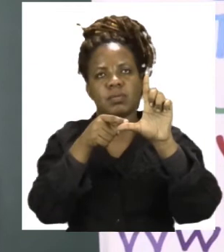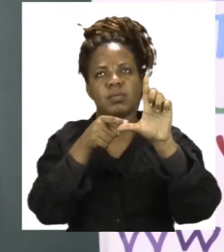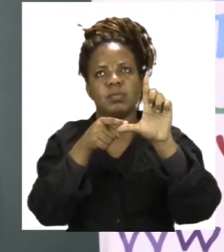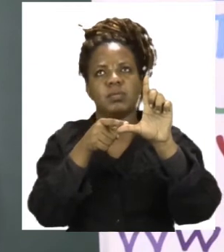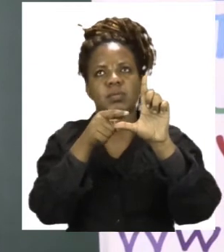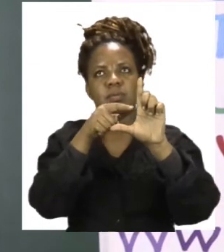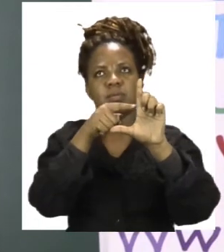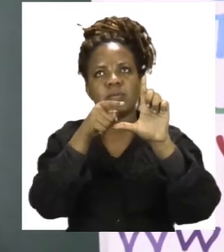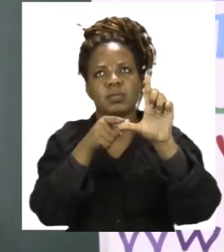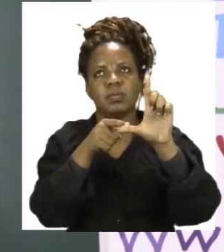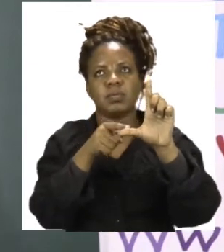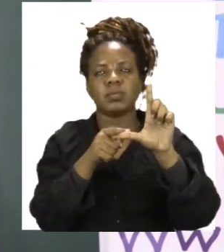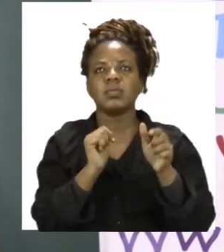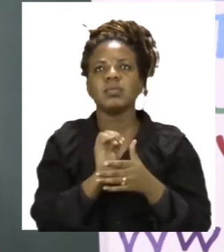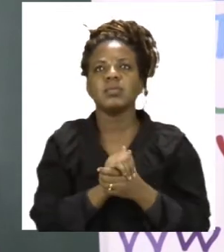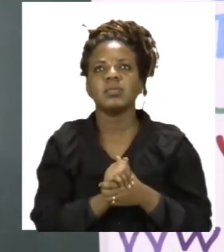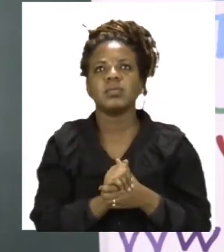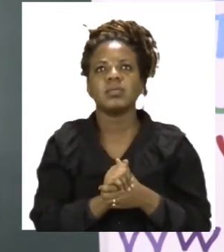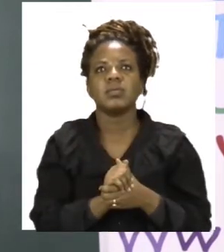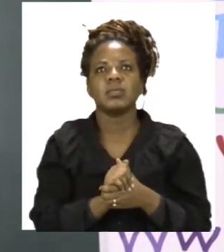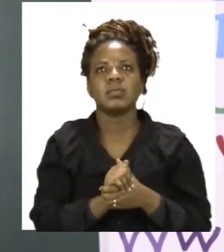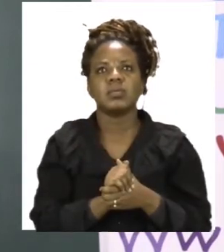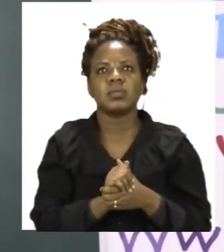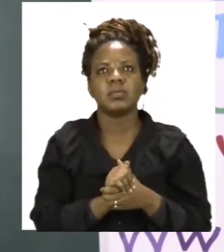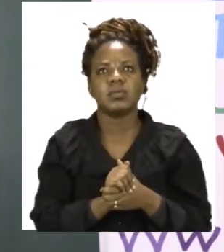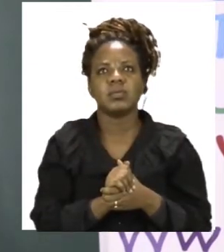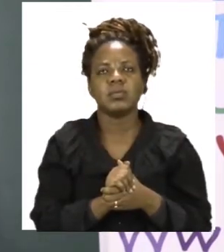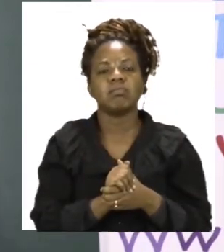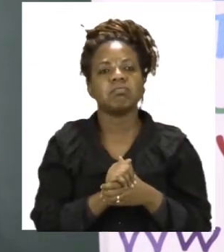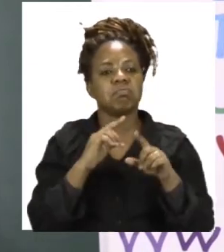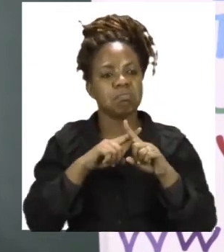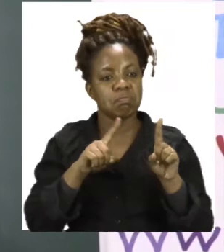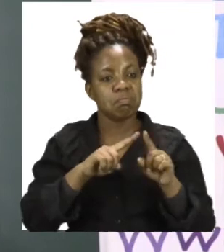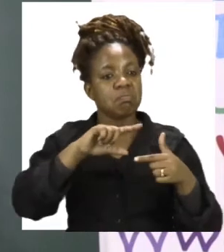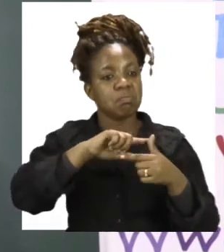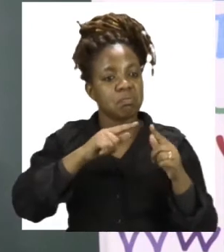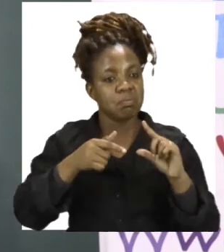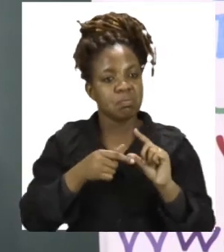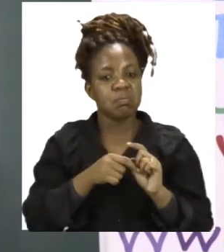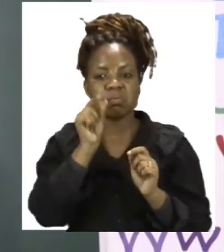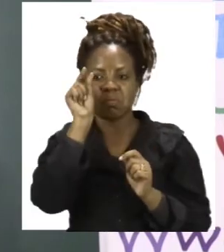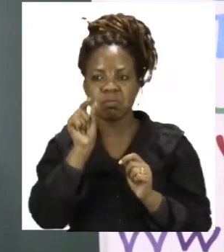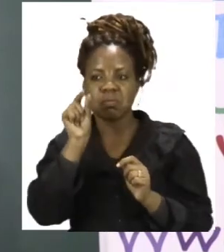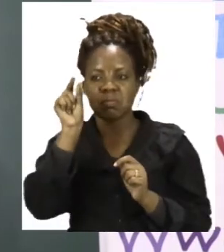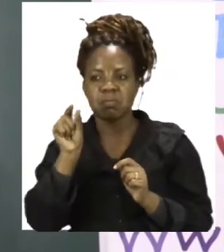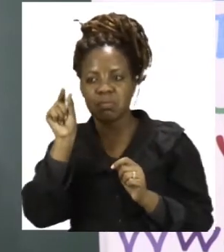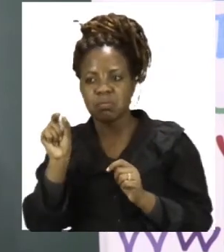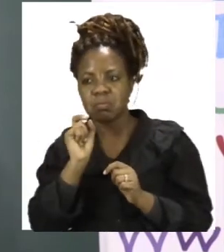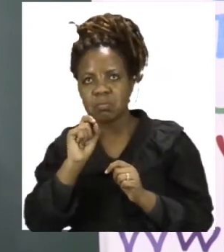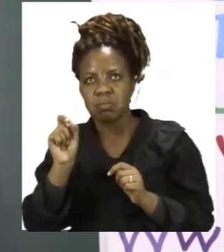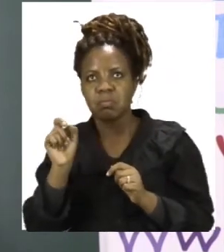angle right here. So we are going to be looking for that in our different shapes. Now, as you go along,